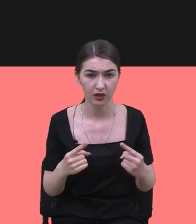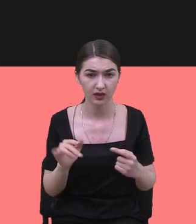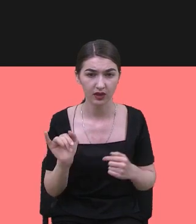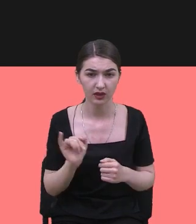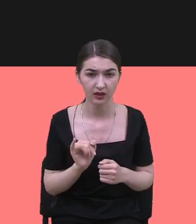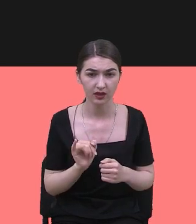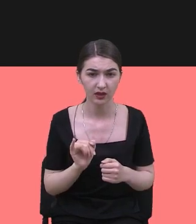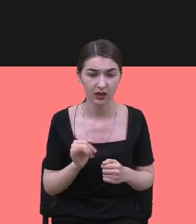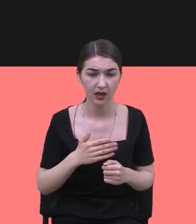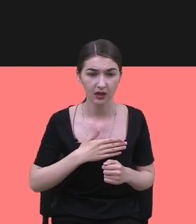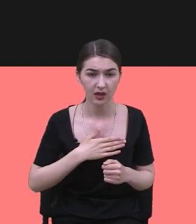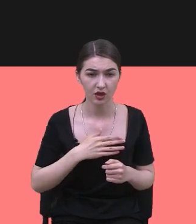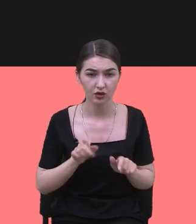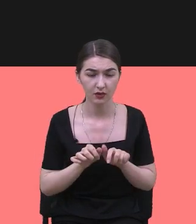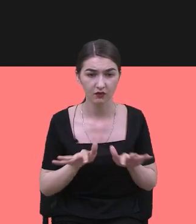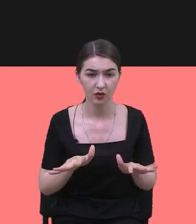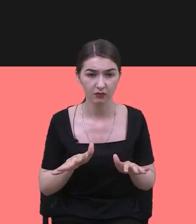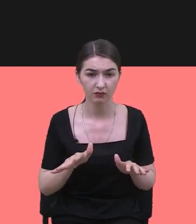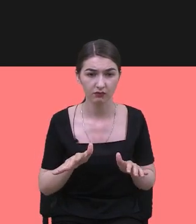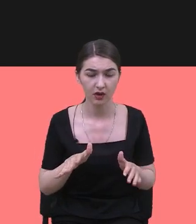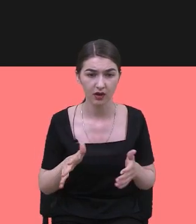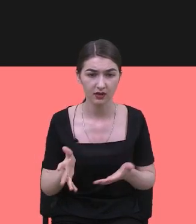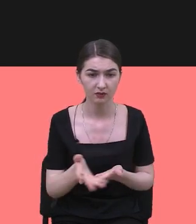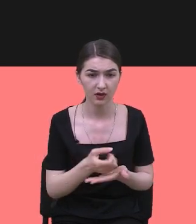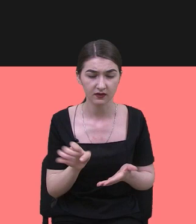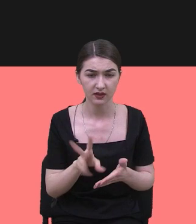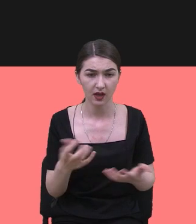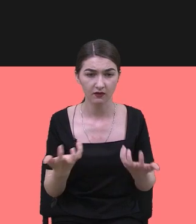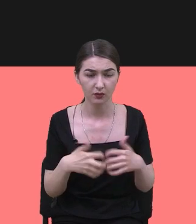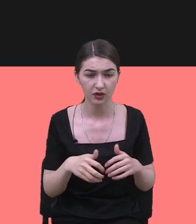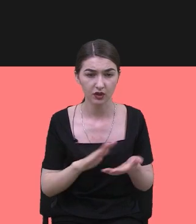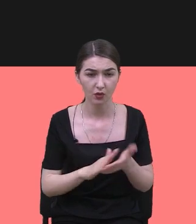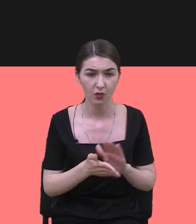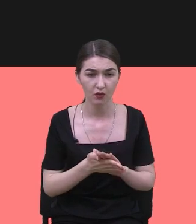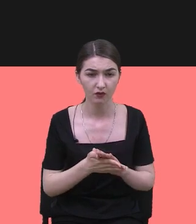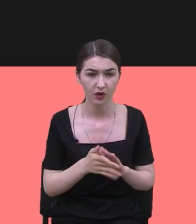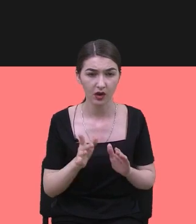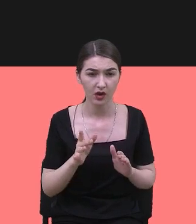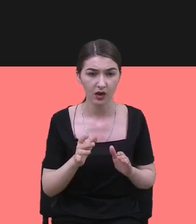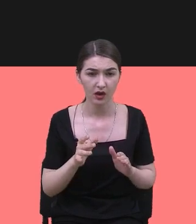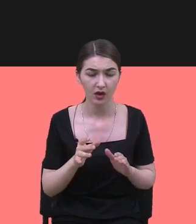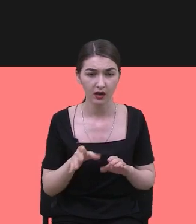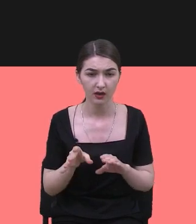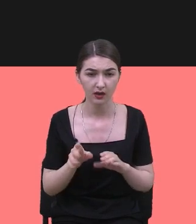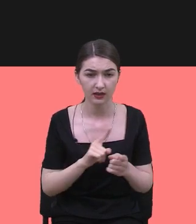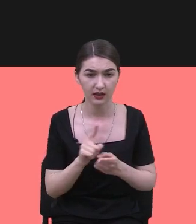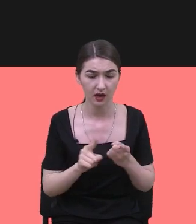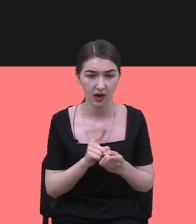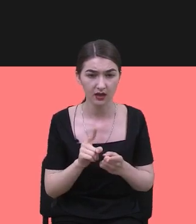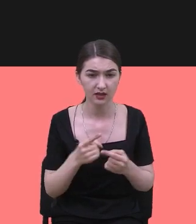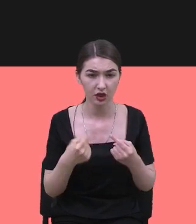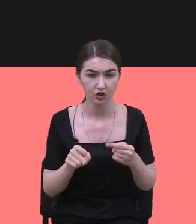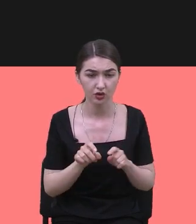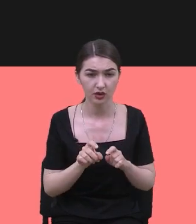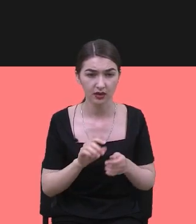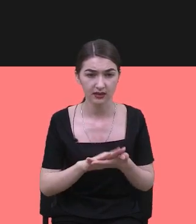up to 1 week to collect the data, and our platform is collecting the information